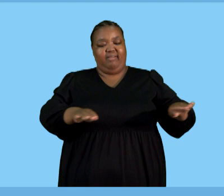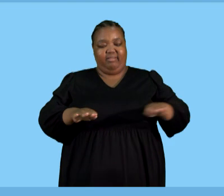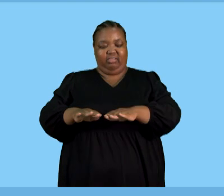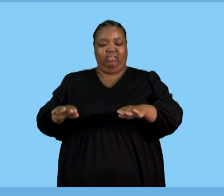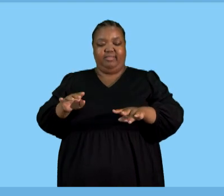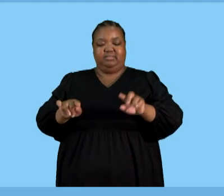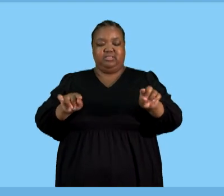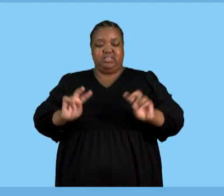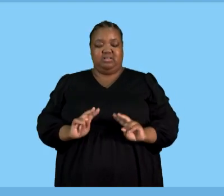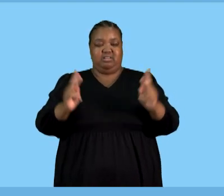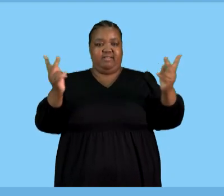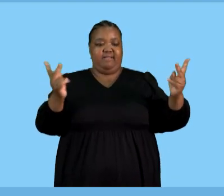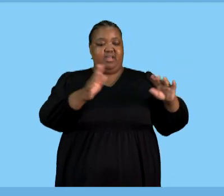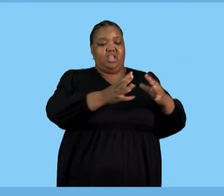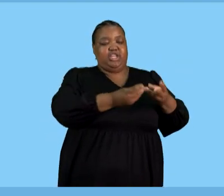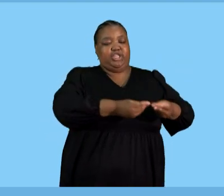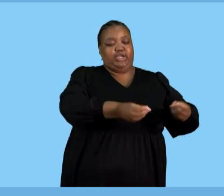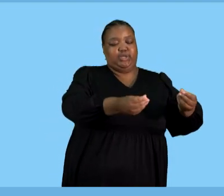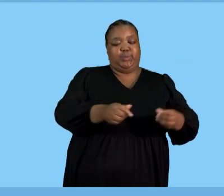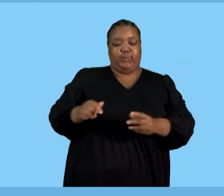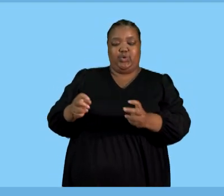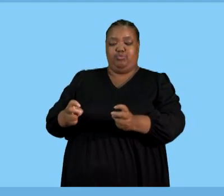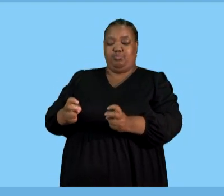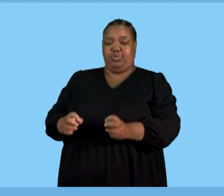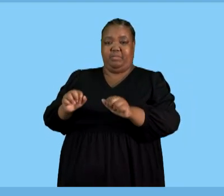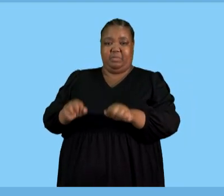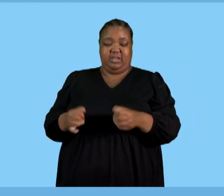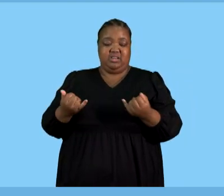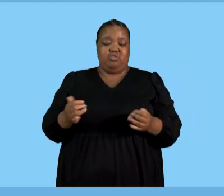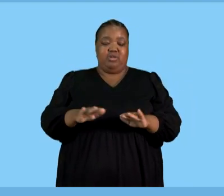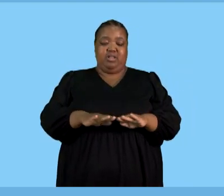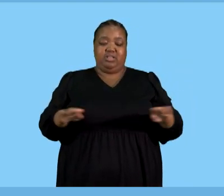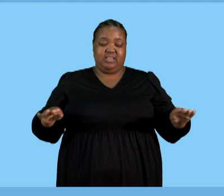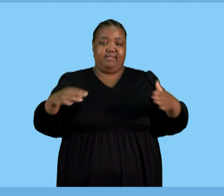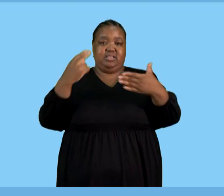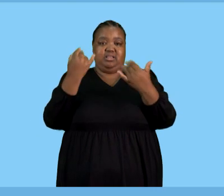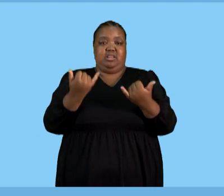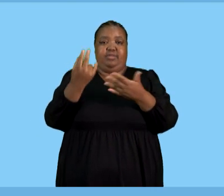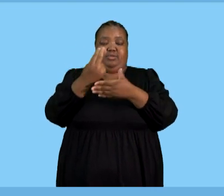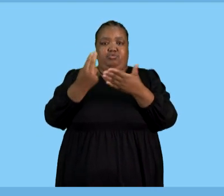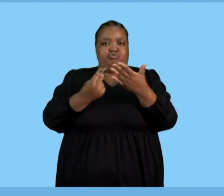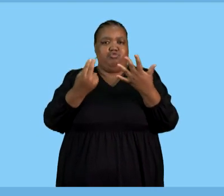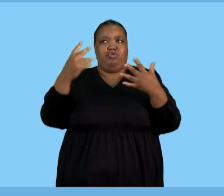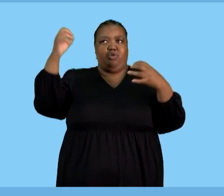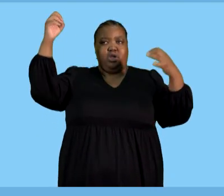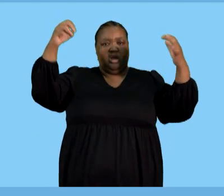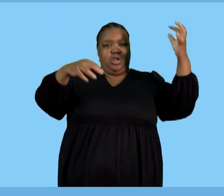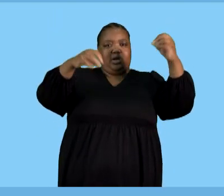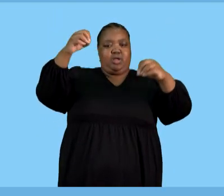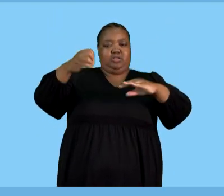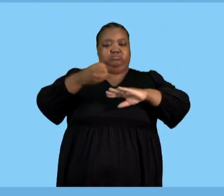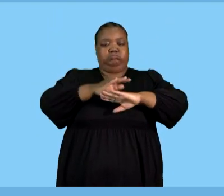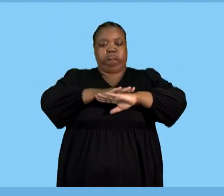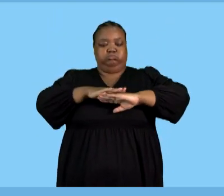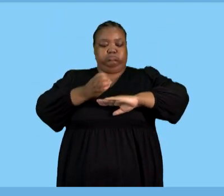any scenario. And with those 2 surfaces, we are able now to draw a ray diagram to illustrate what really happens